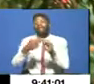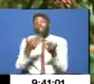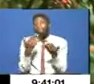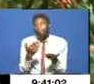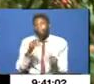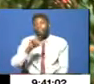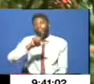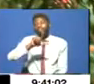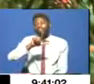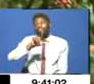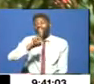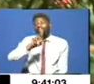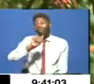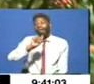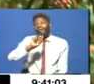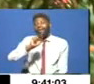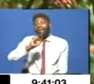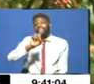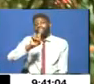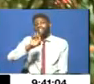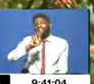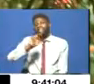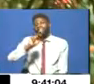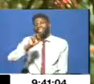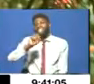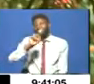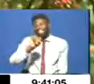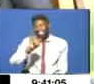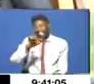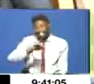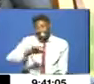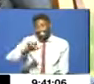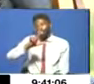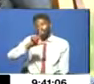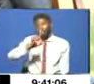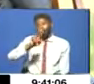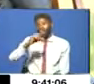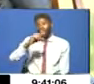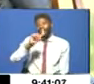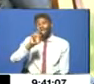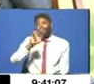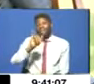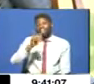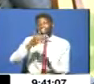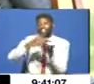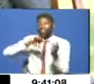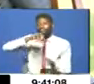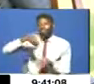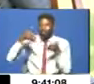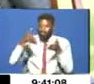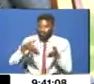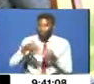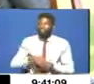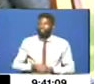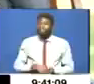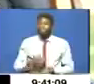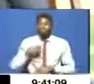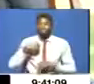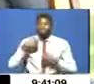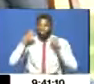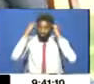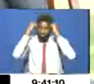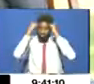Luandeti, which is in Lugari constituency today. I went to school in a